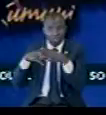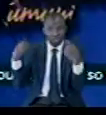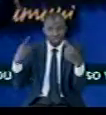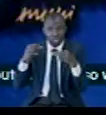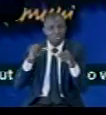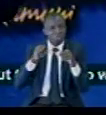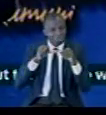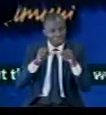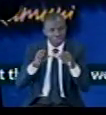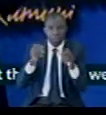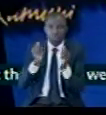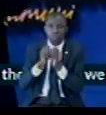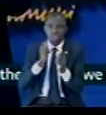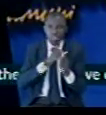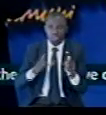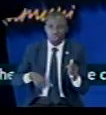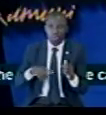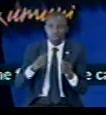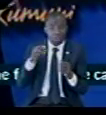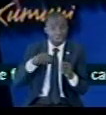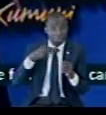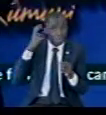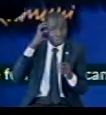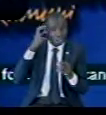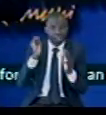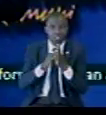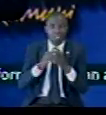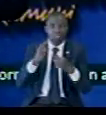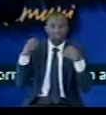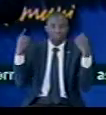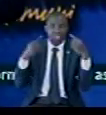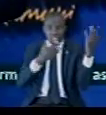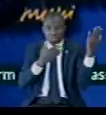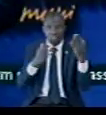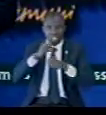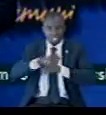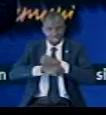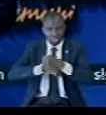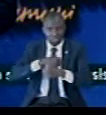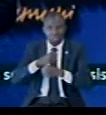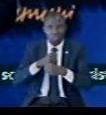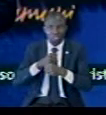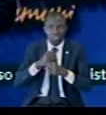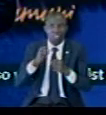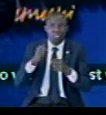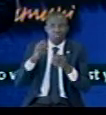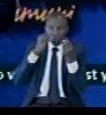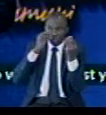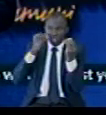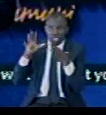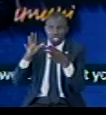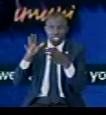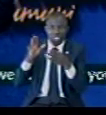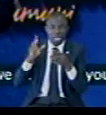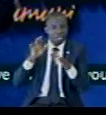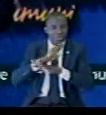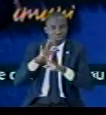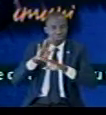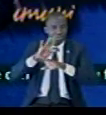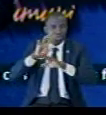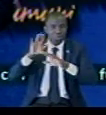that every cluster is covered. And let's do